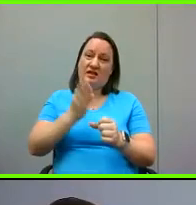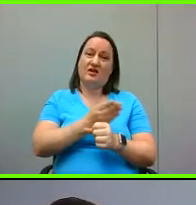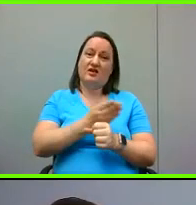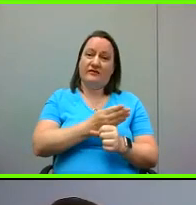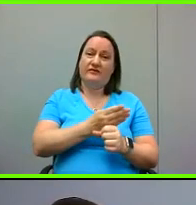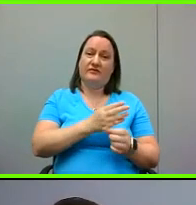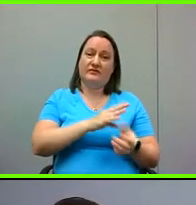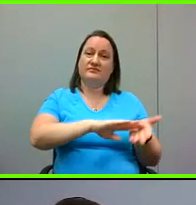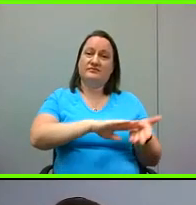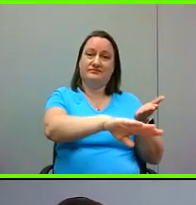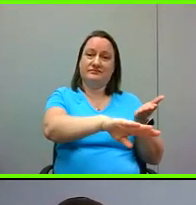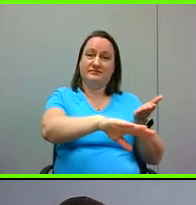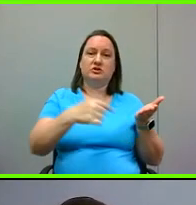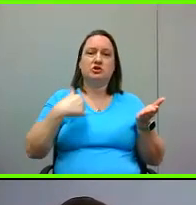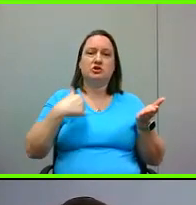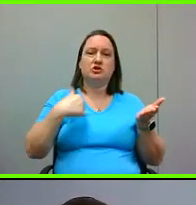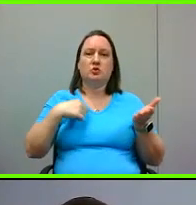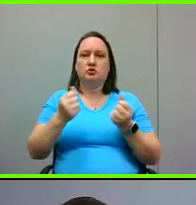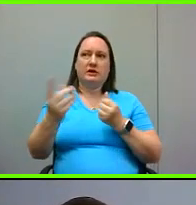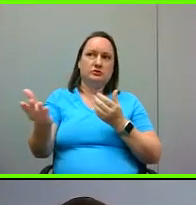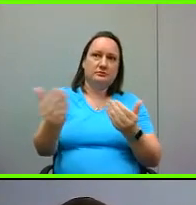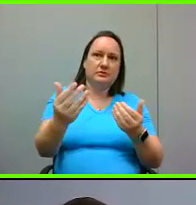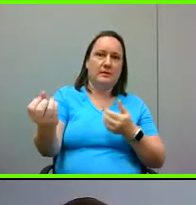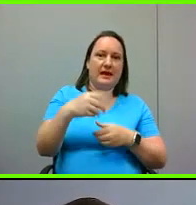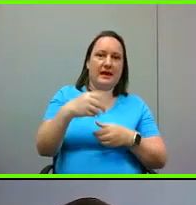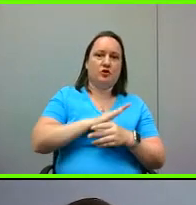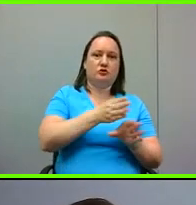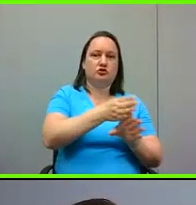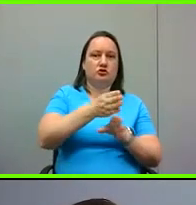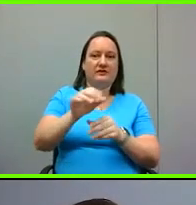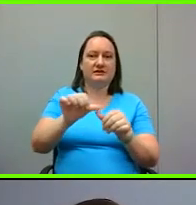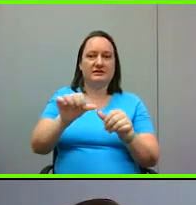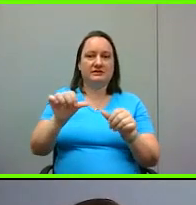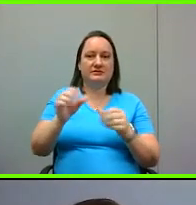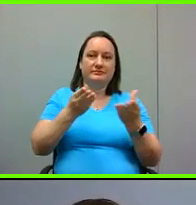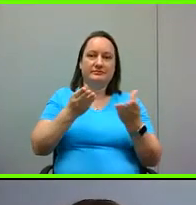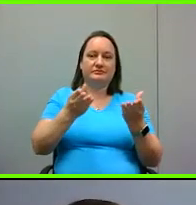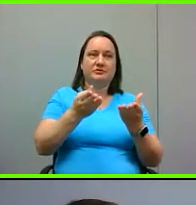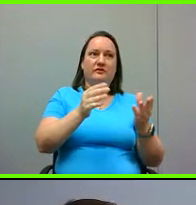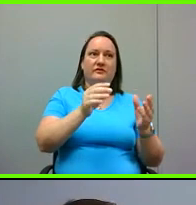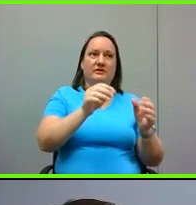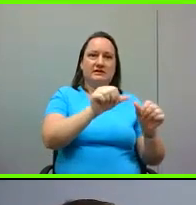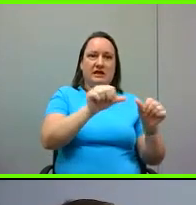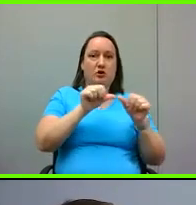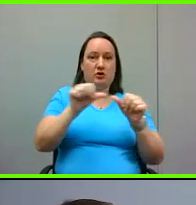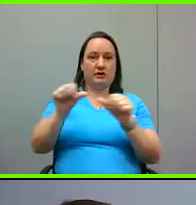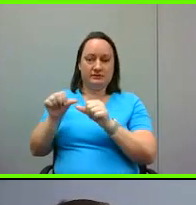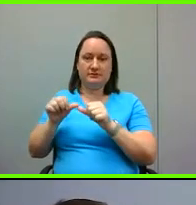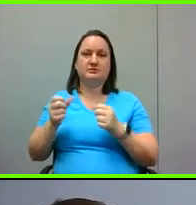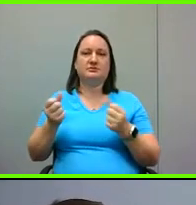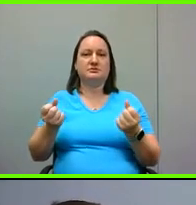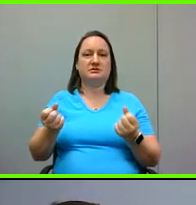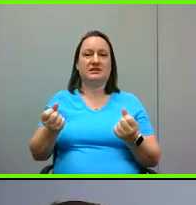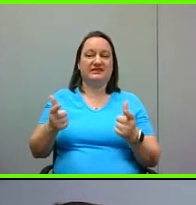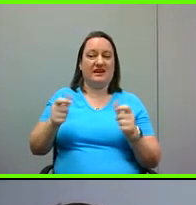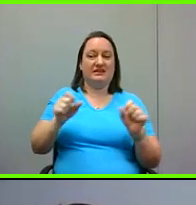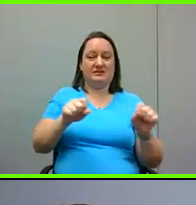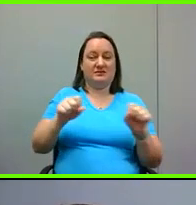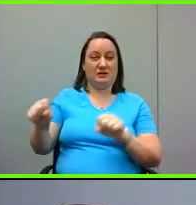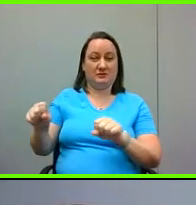them back into our service delivery areas as soon as possible. And one thing that we're looking at in the field program is how